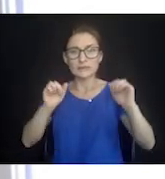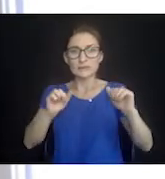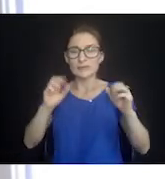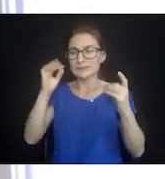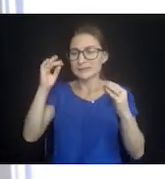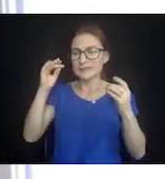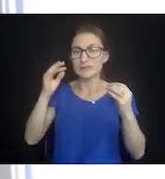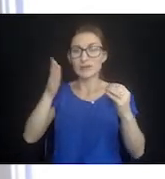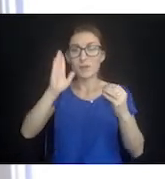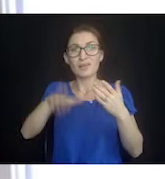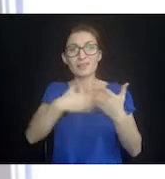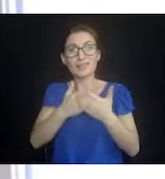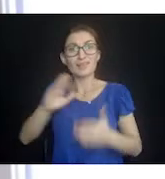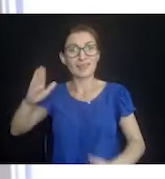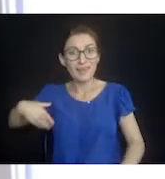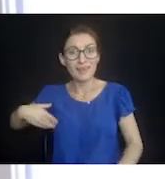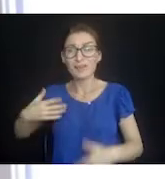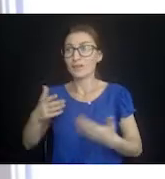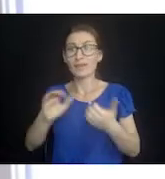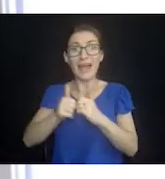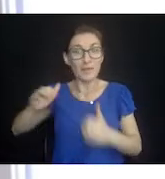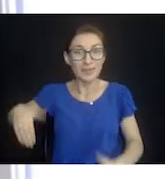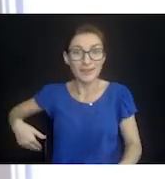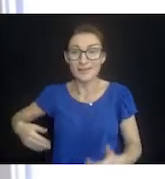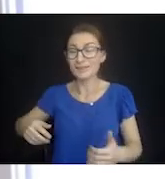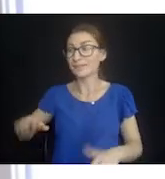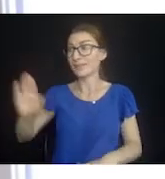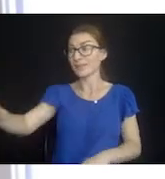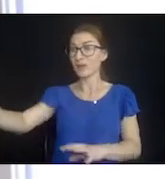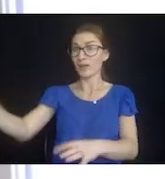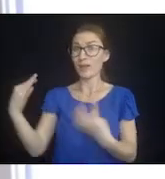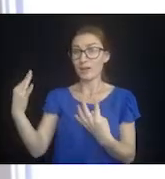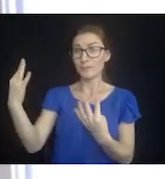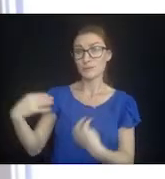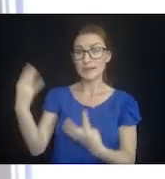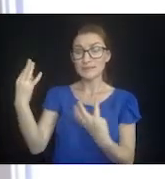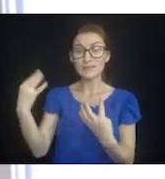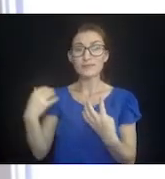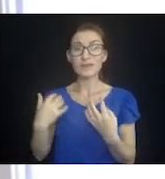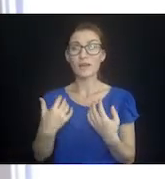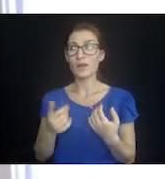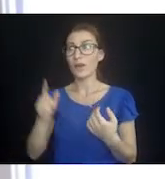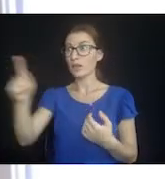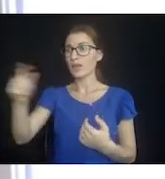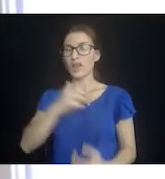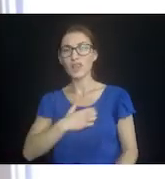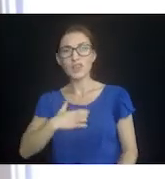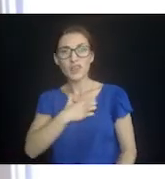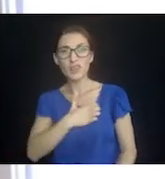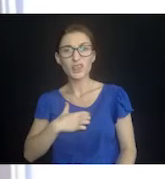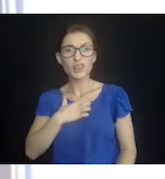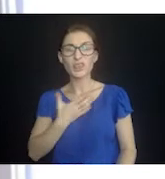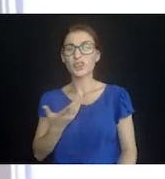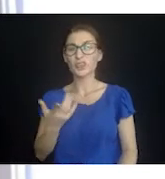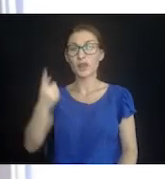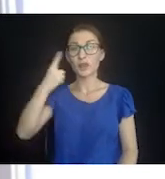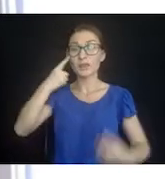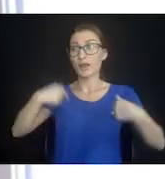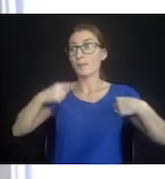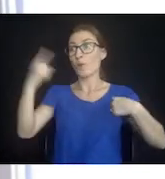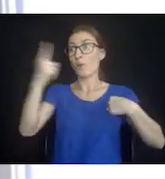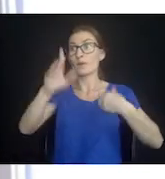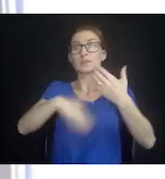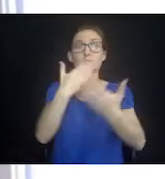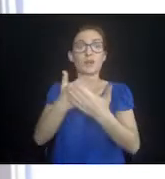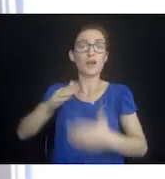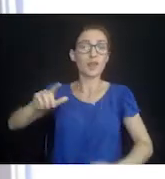started to get even slower. I started kind of getting a little bit anxious and thinking, I'm going to be late to that meeting. How late am I going to be? And what are they